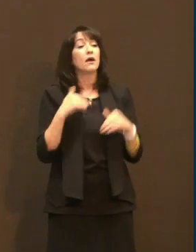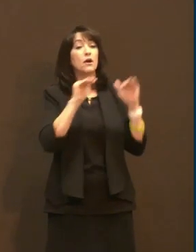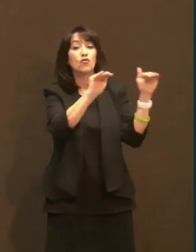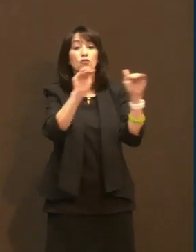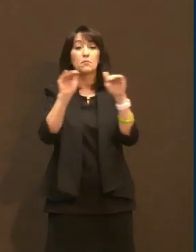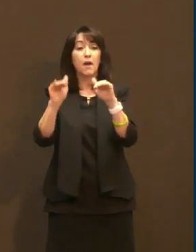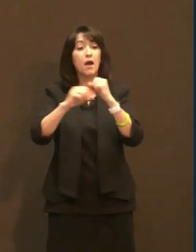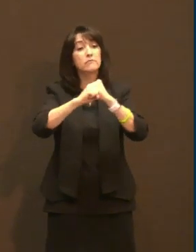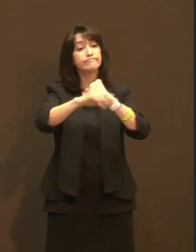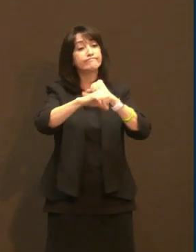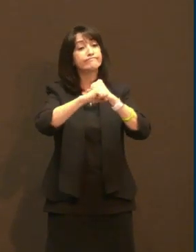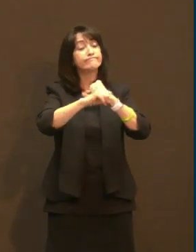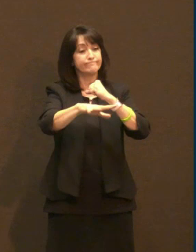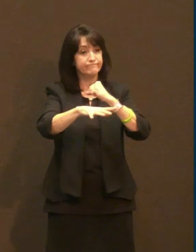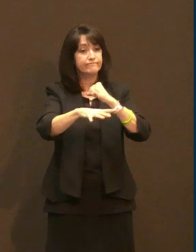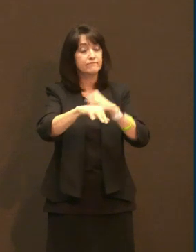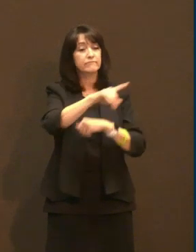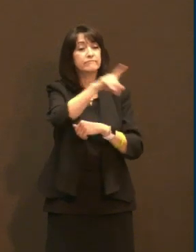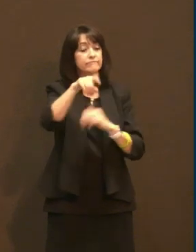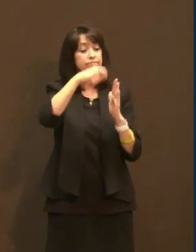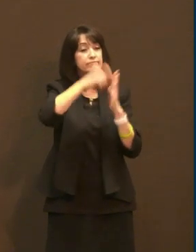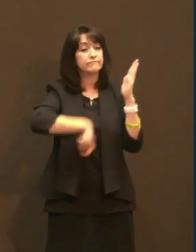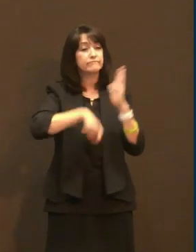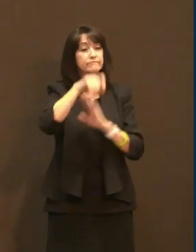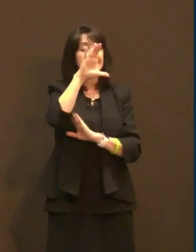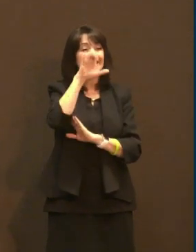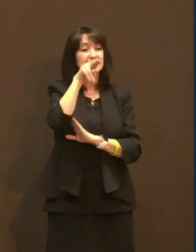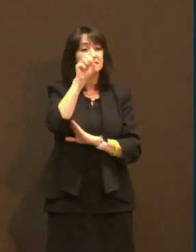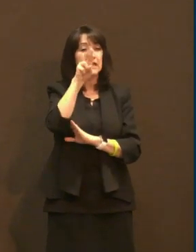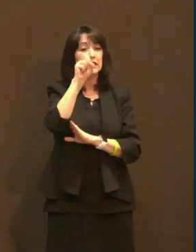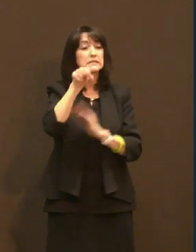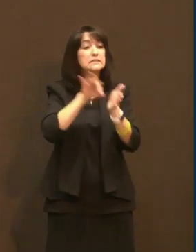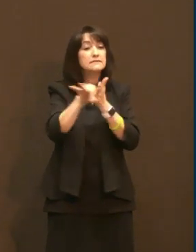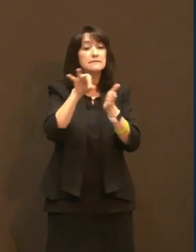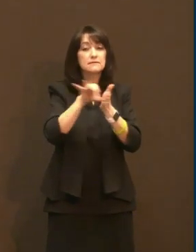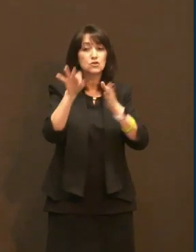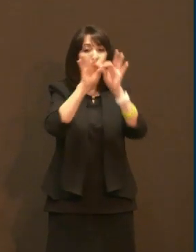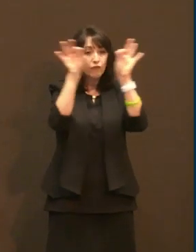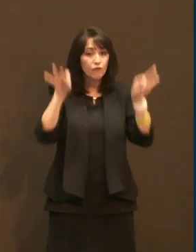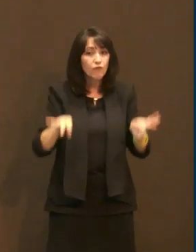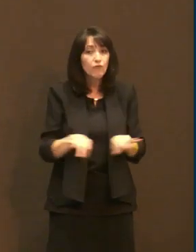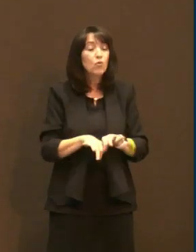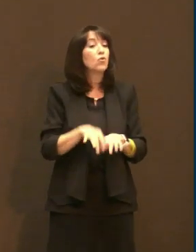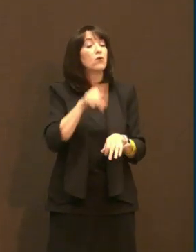to return your census forms there. Visit